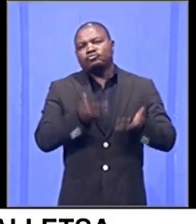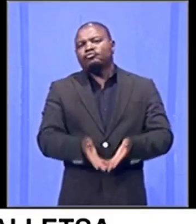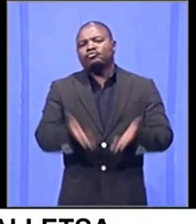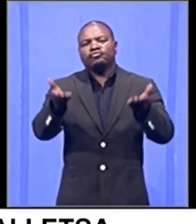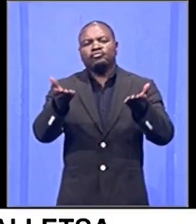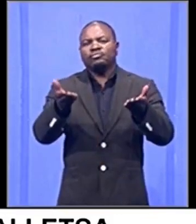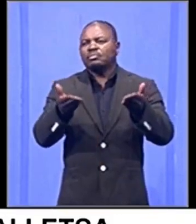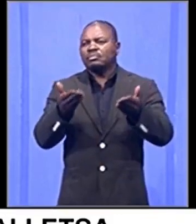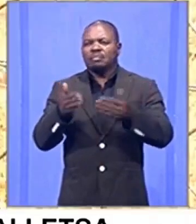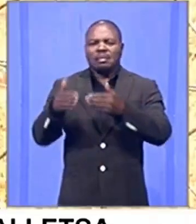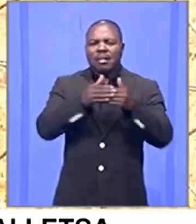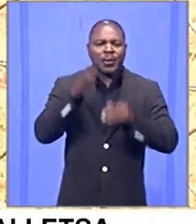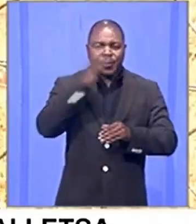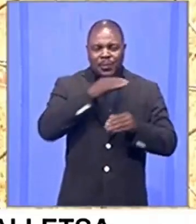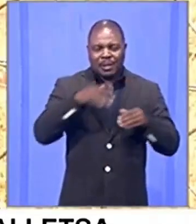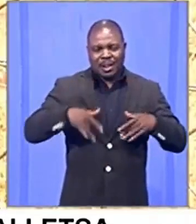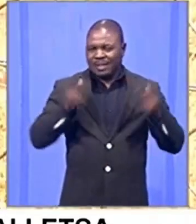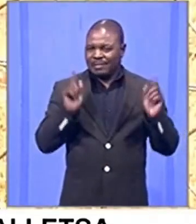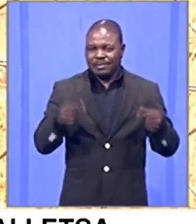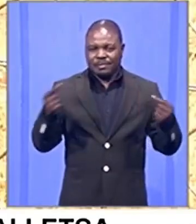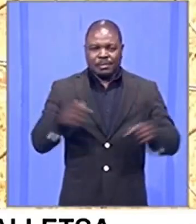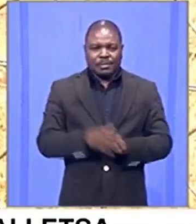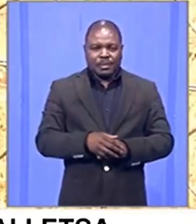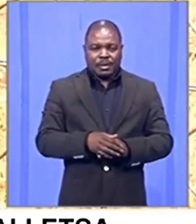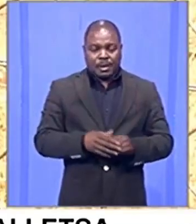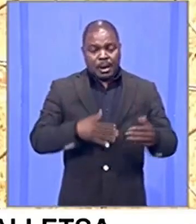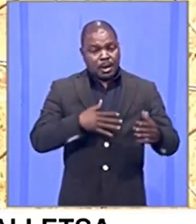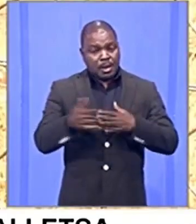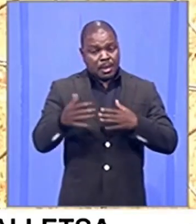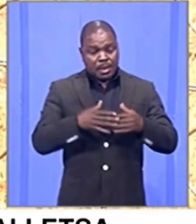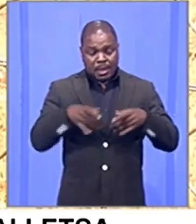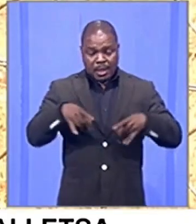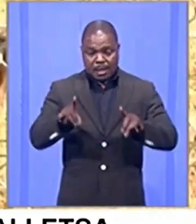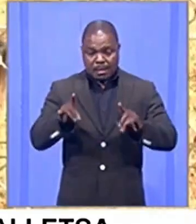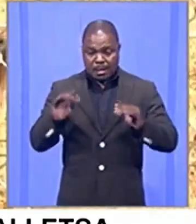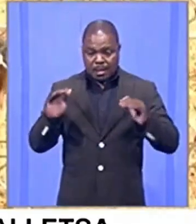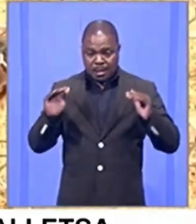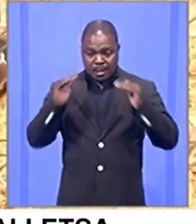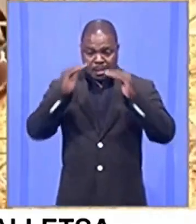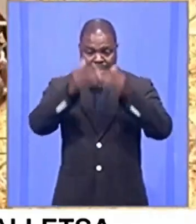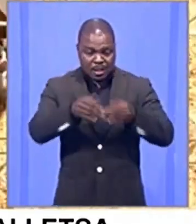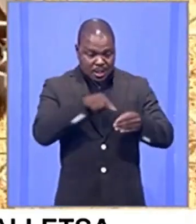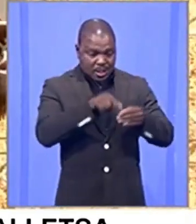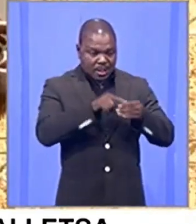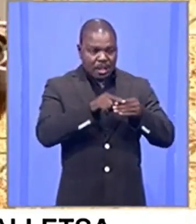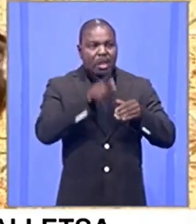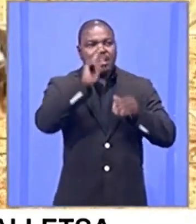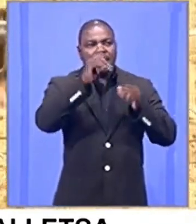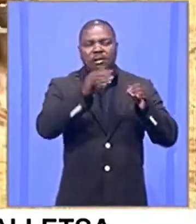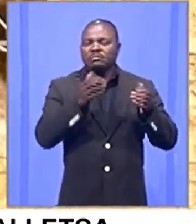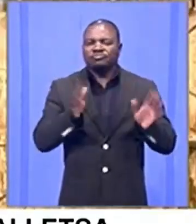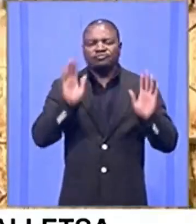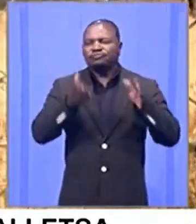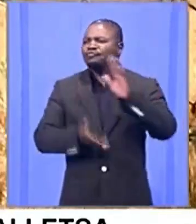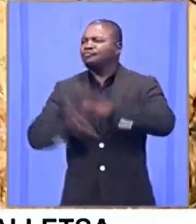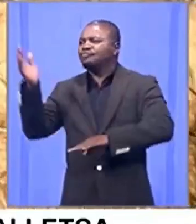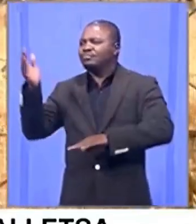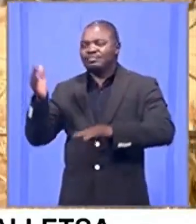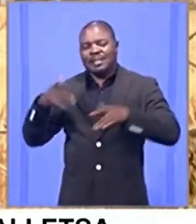le go tlhokomelwa. Any animal that's bred in captivity can't survive in the wild. The